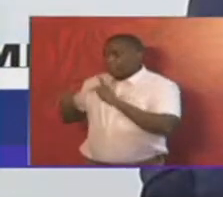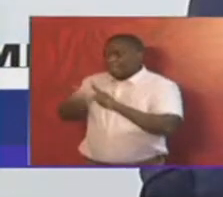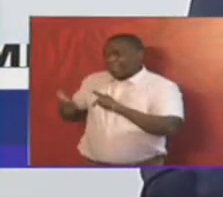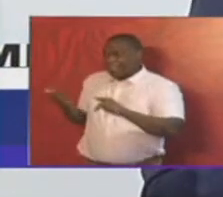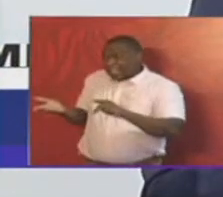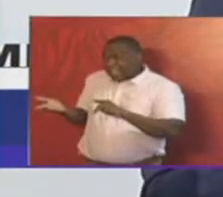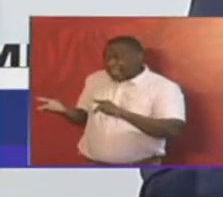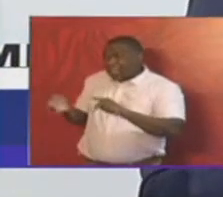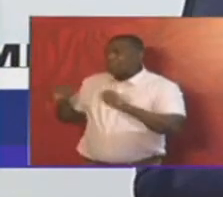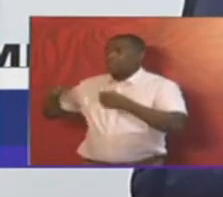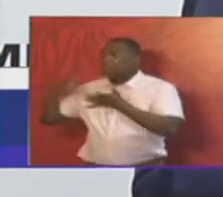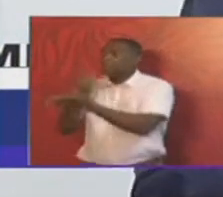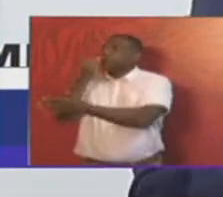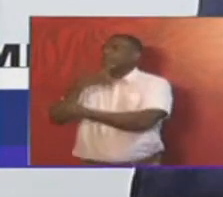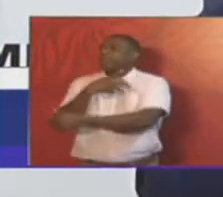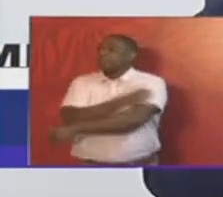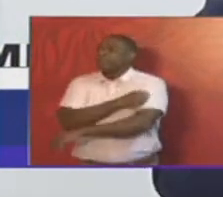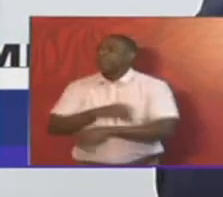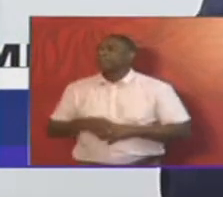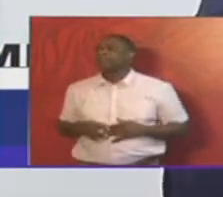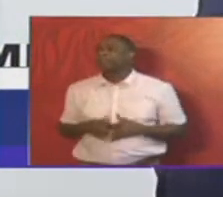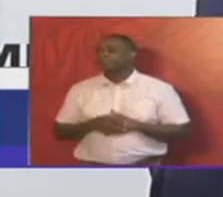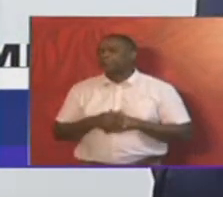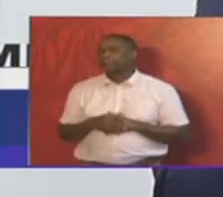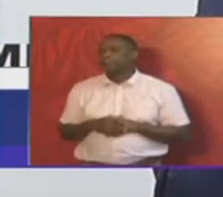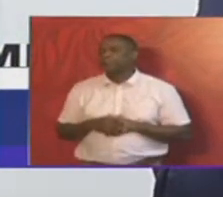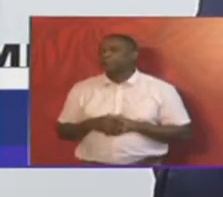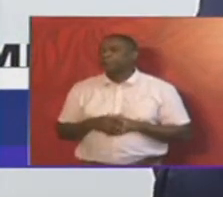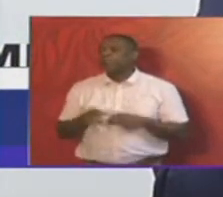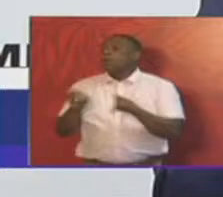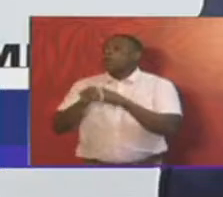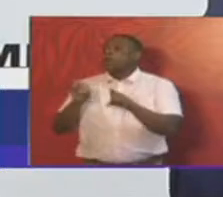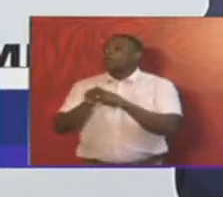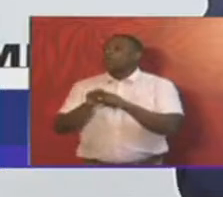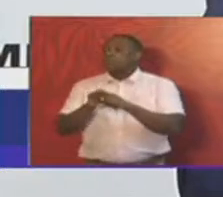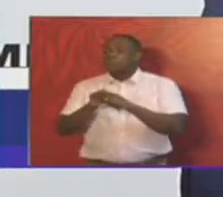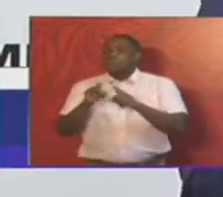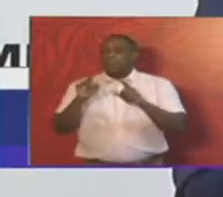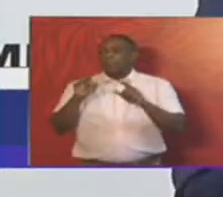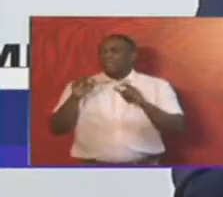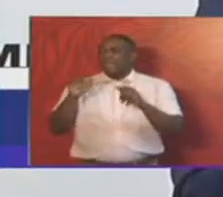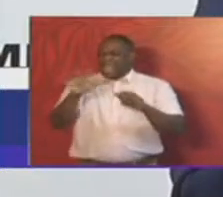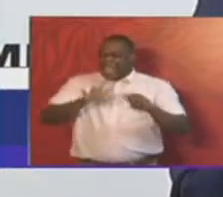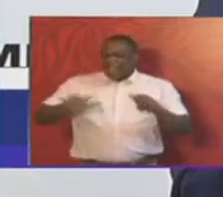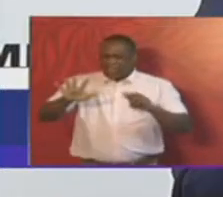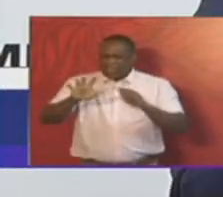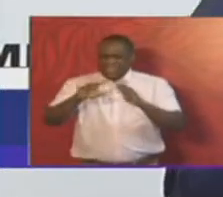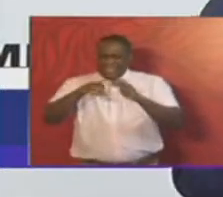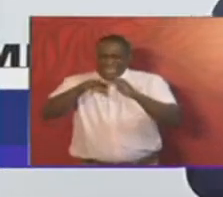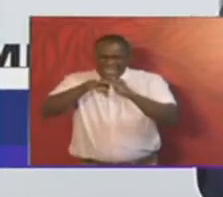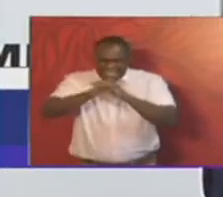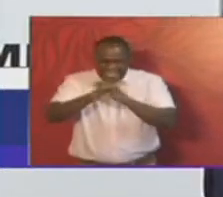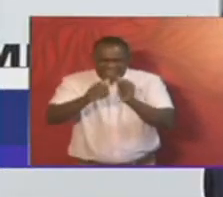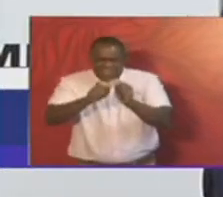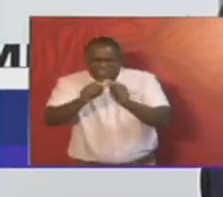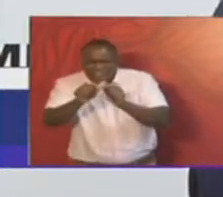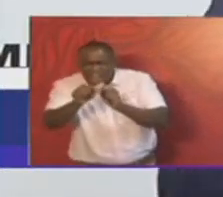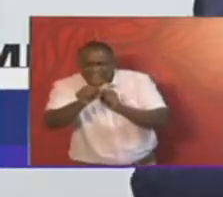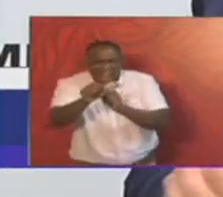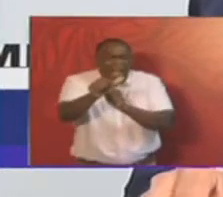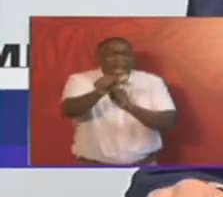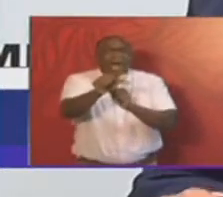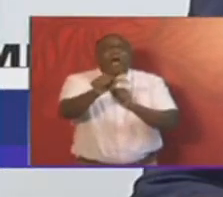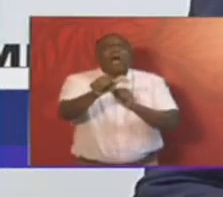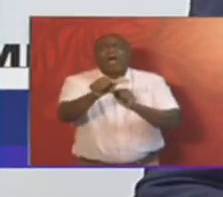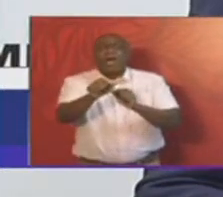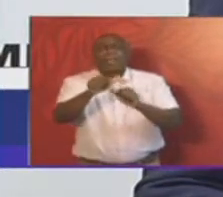areas in the first instance, but also inland communities, where we want to answer your questions and encourage you to